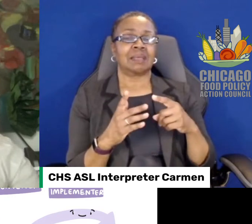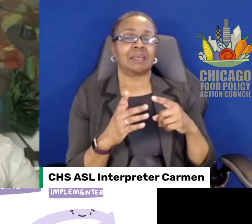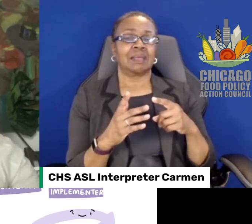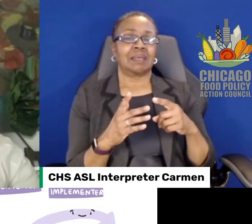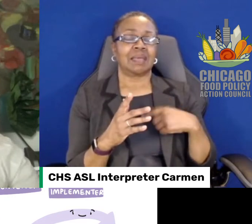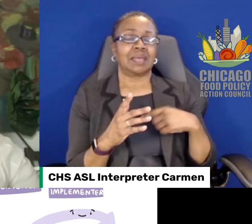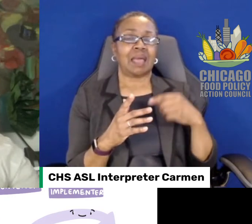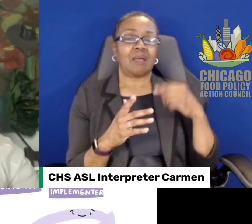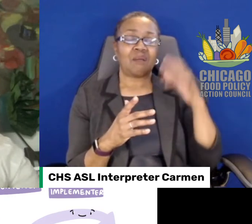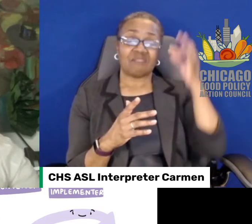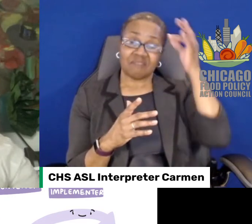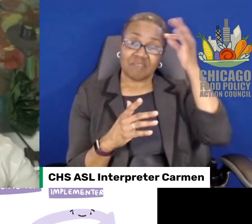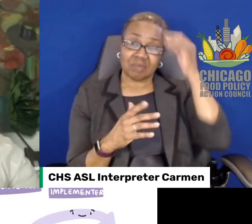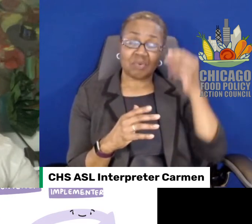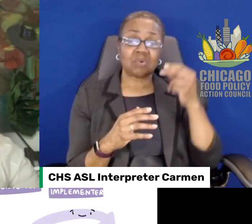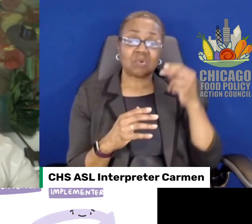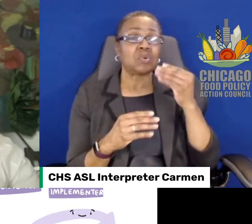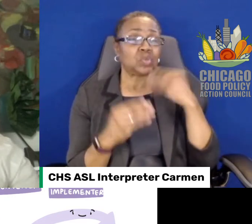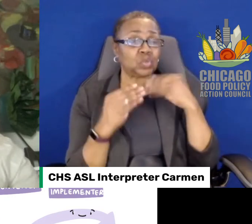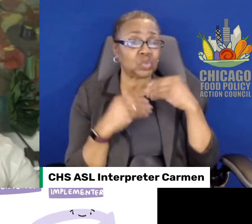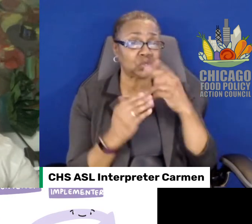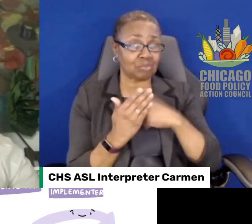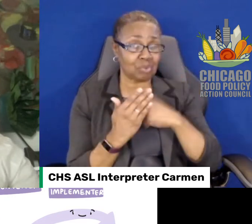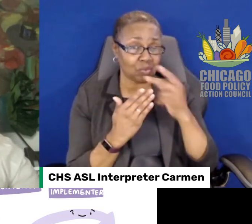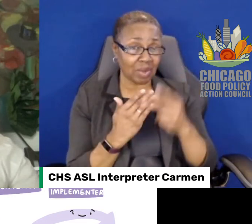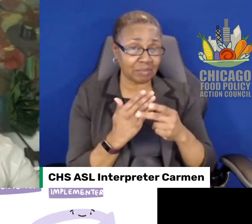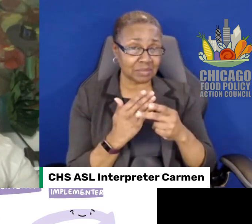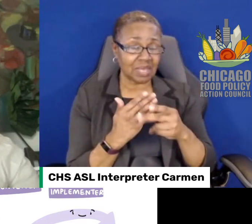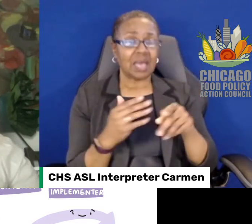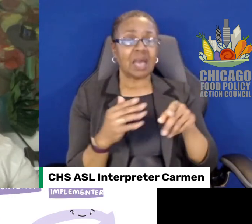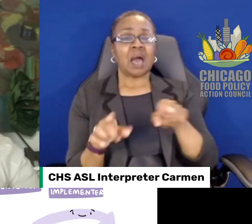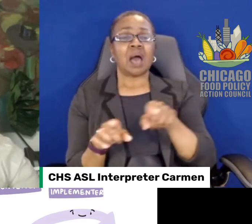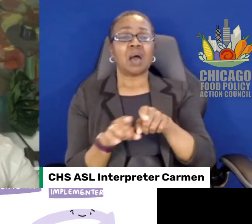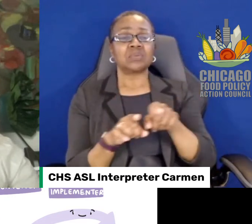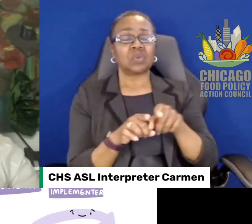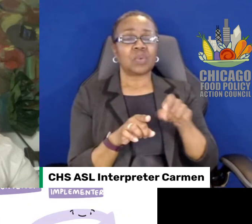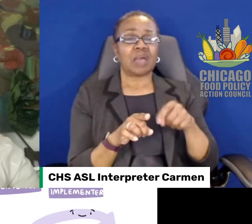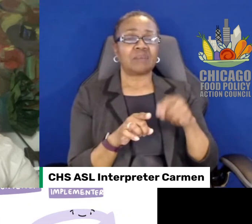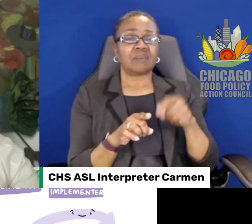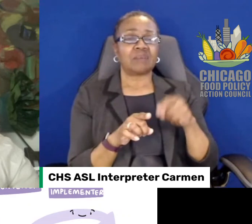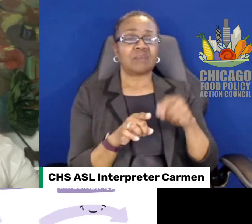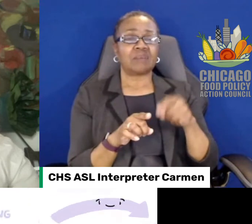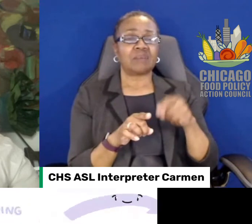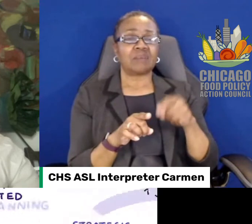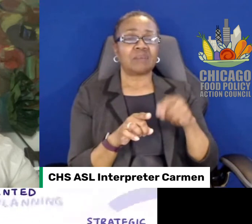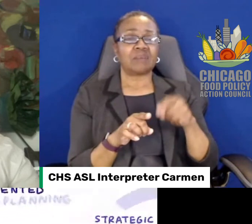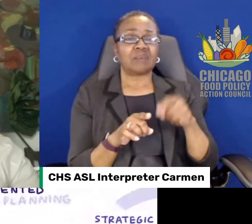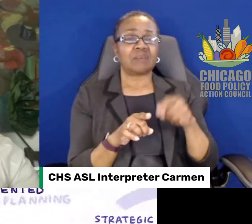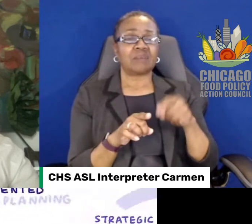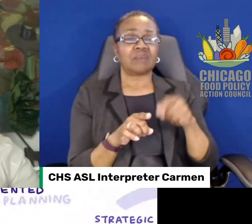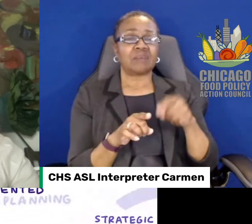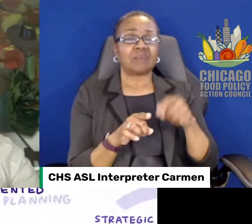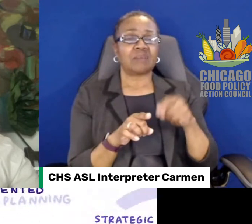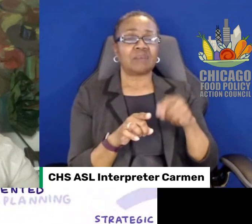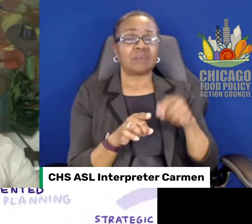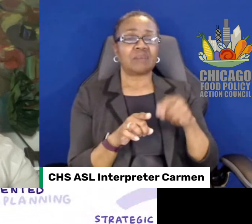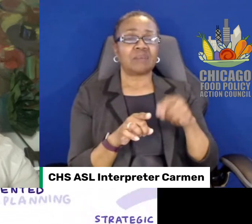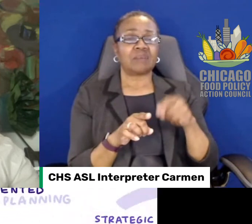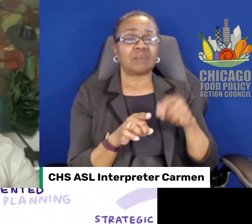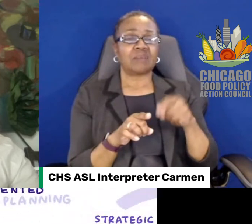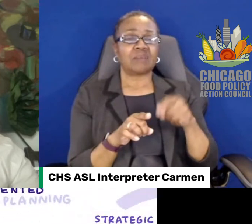nutrition programs, et cetera, I think it's really also about the collective muscle and power that we can build as a